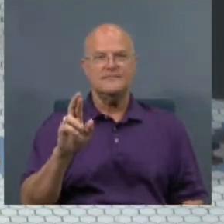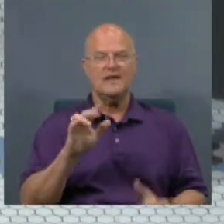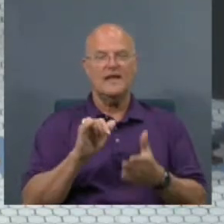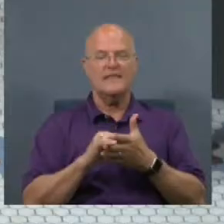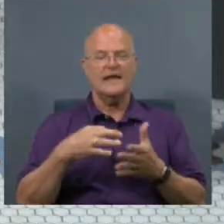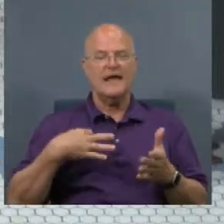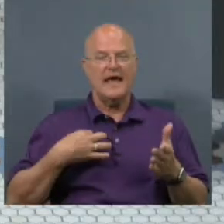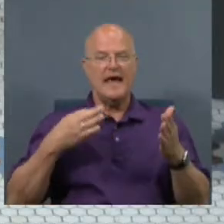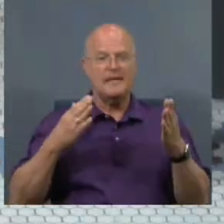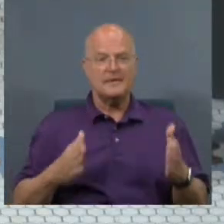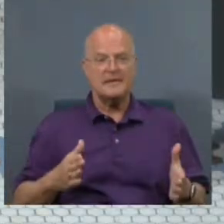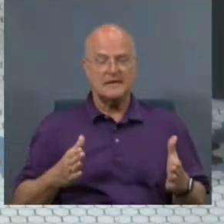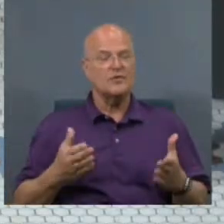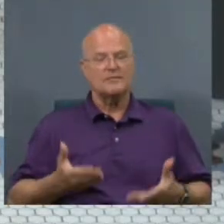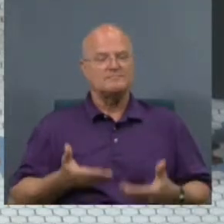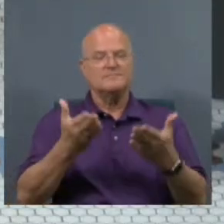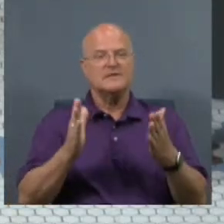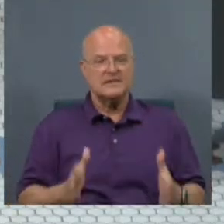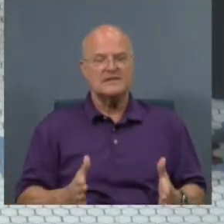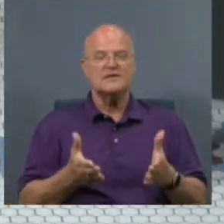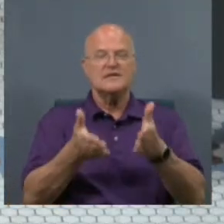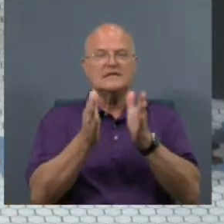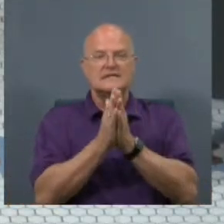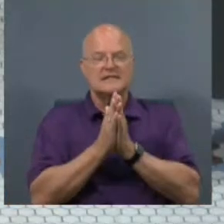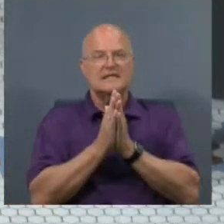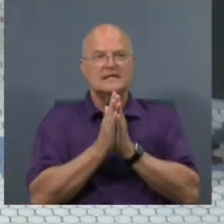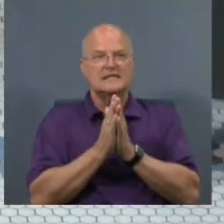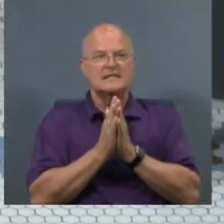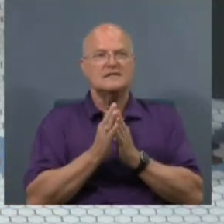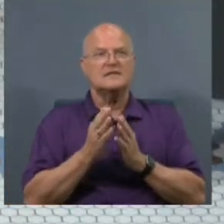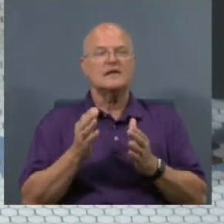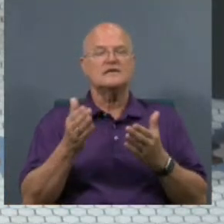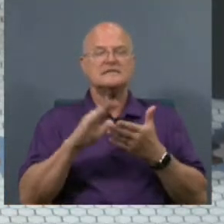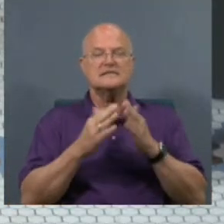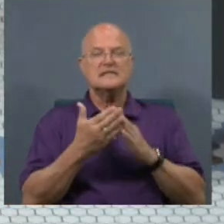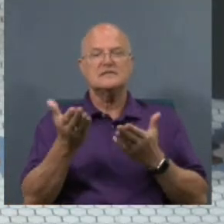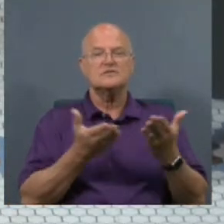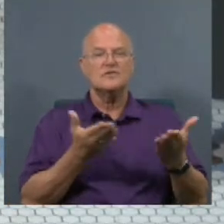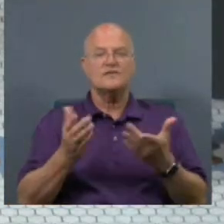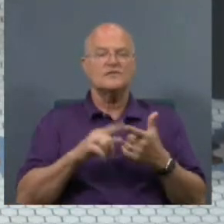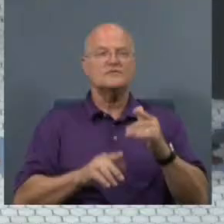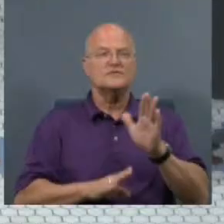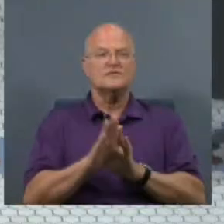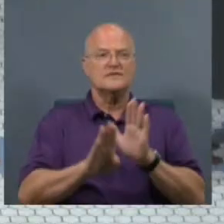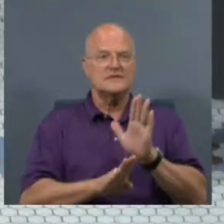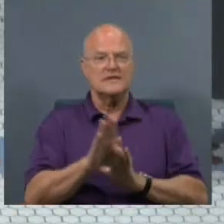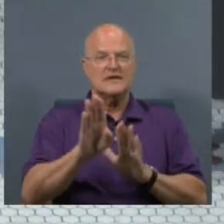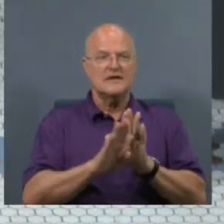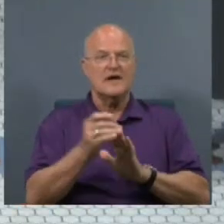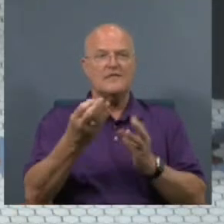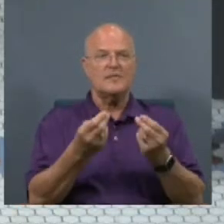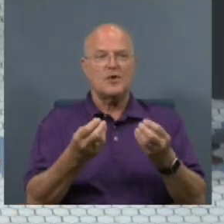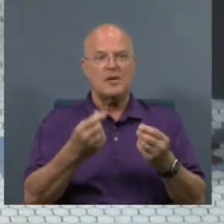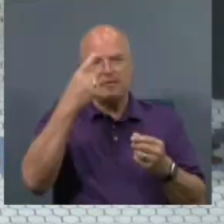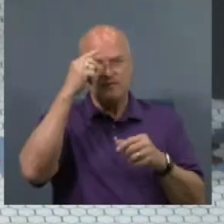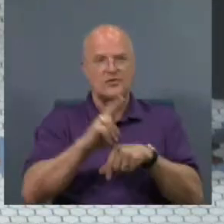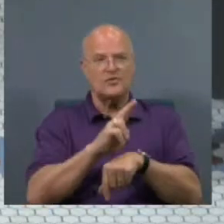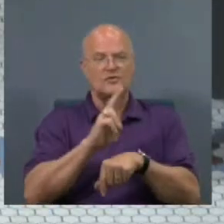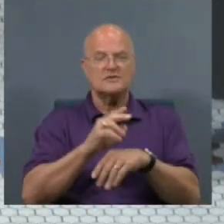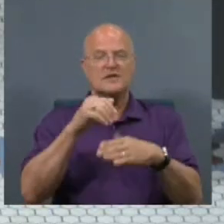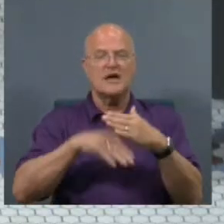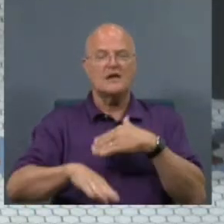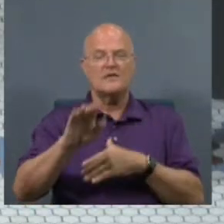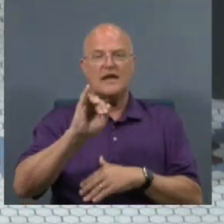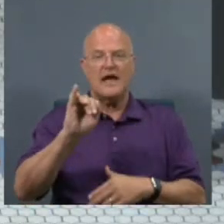The applicant or the petitioners seek access to municipal services in order to facilitate development of the property for uses under